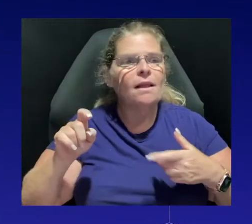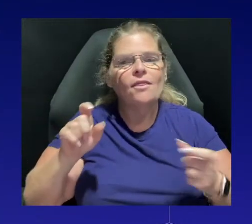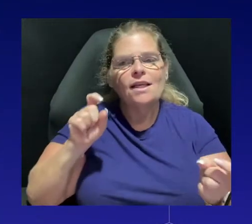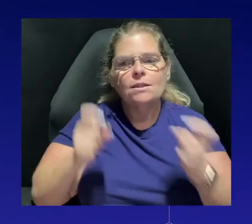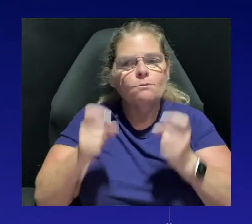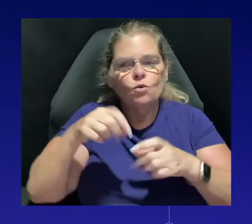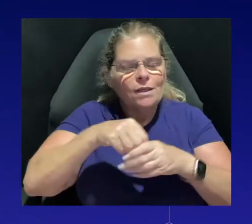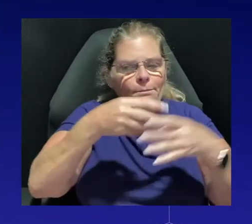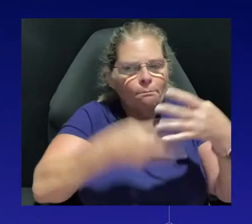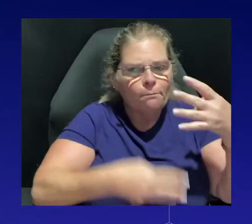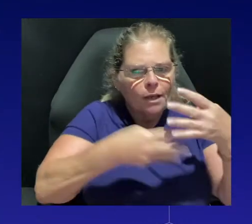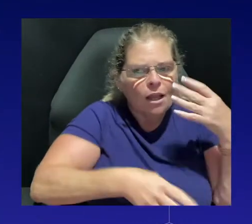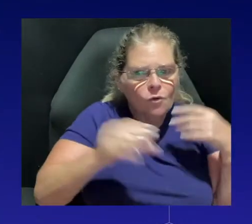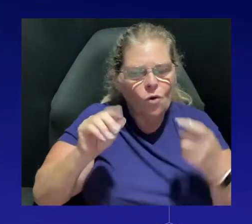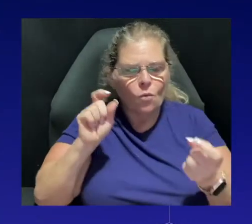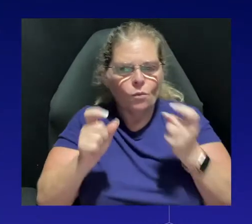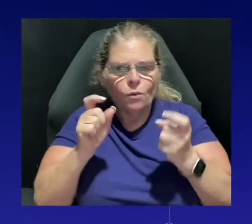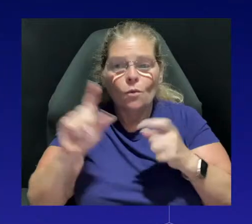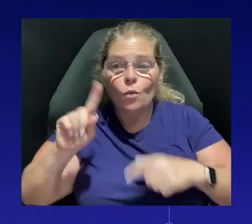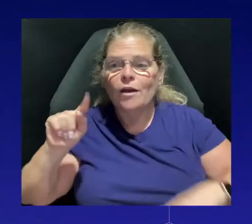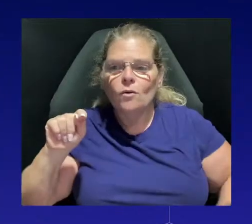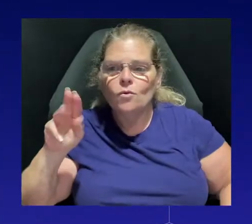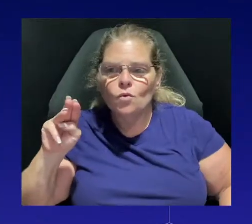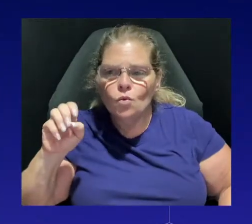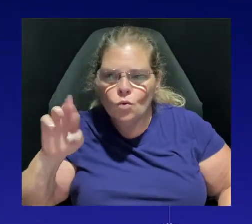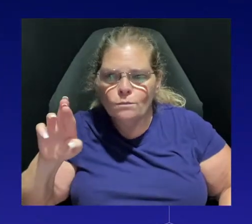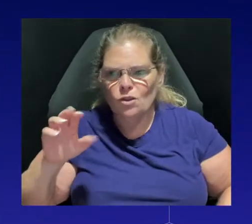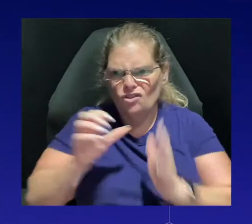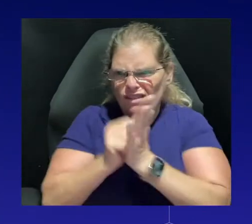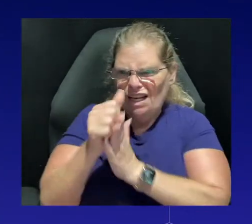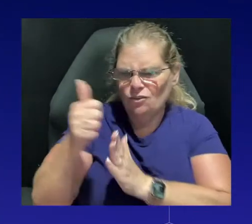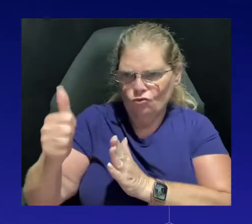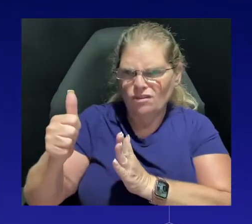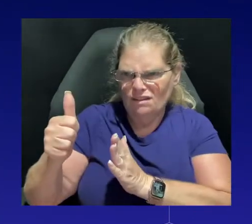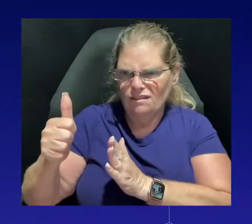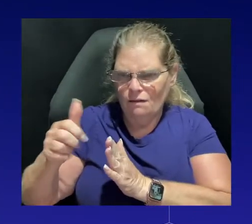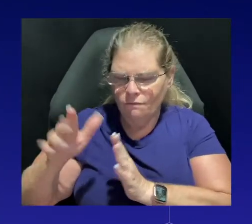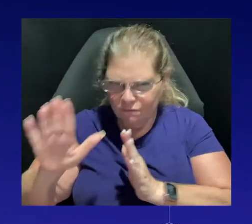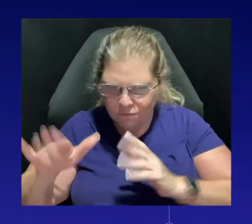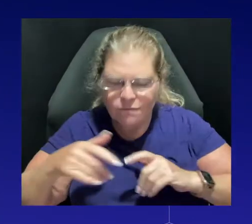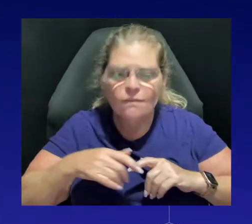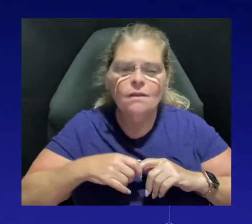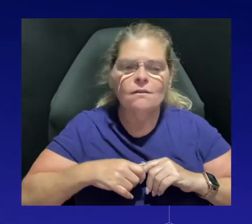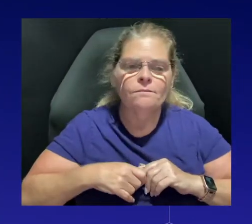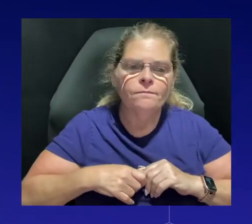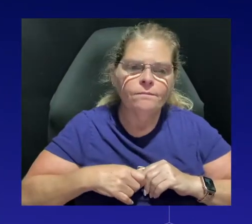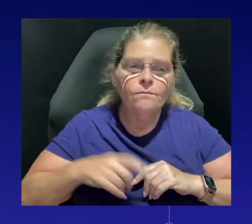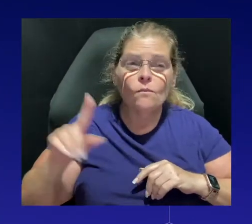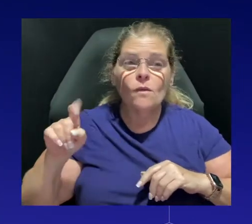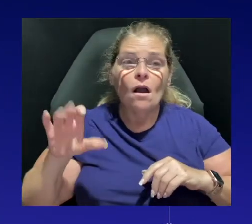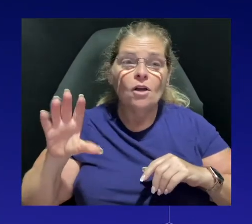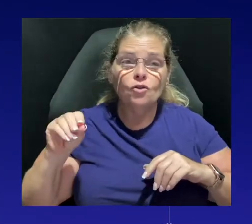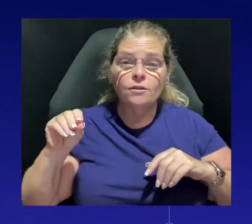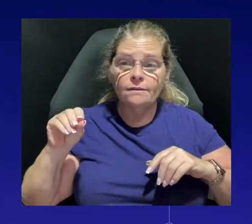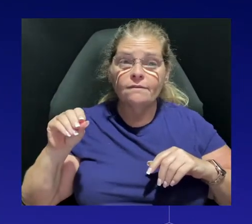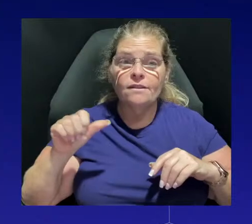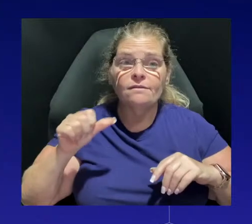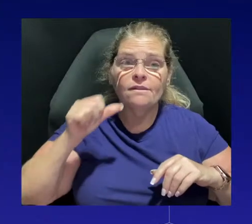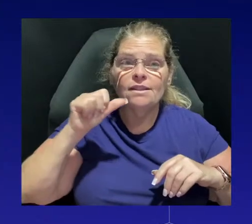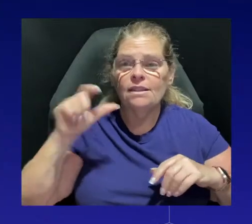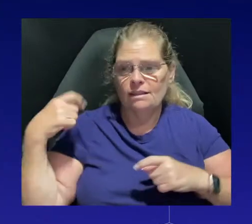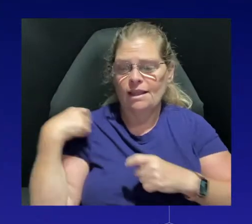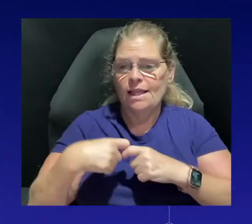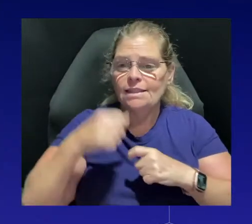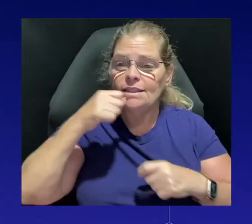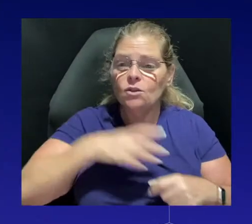but mutations in the tumors and the cancers themselves, on 150 Latina women from California with breast